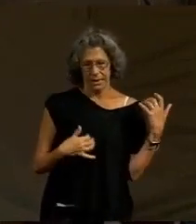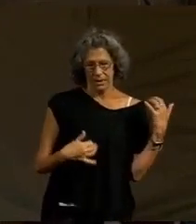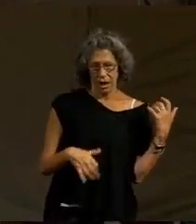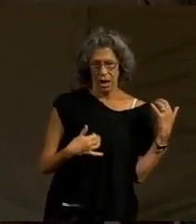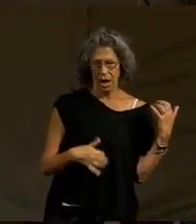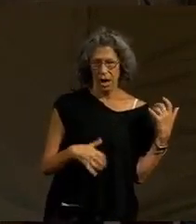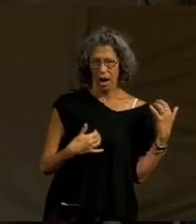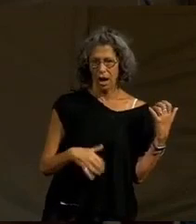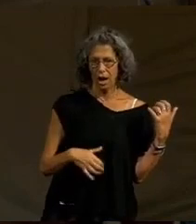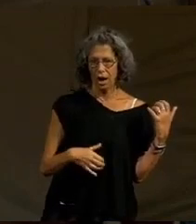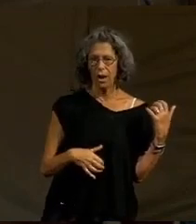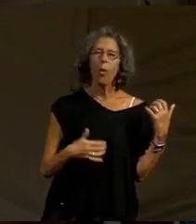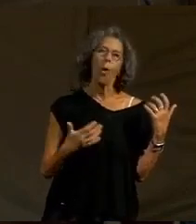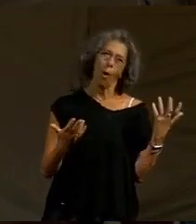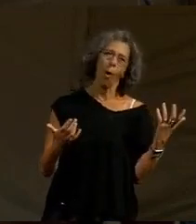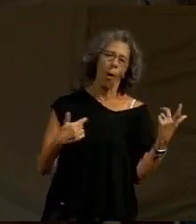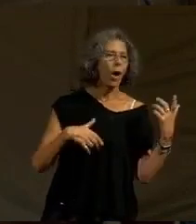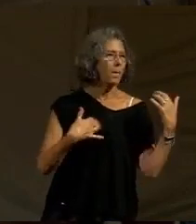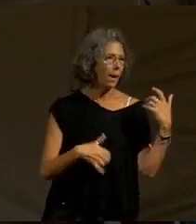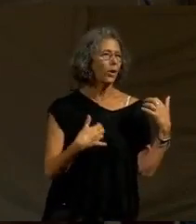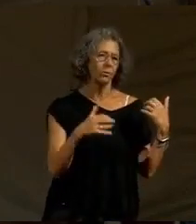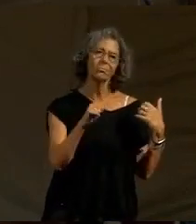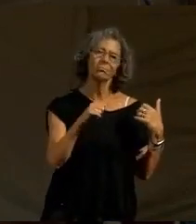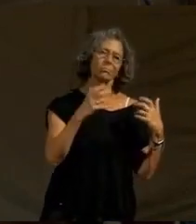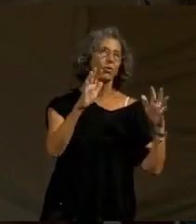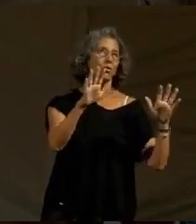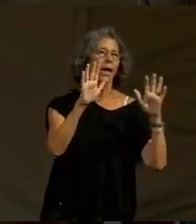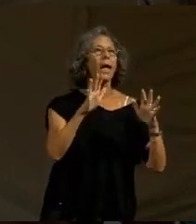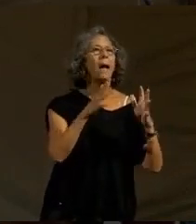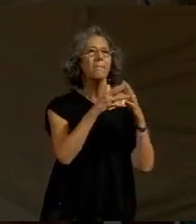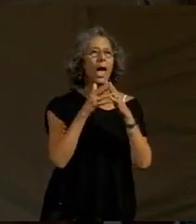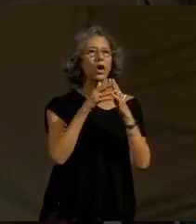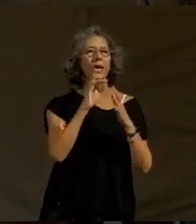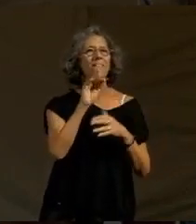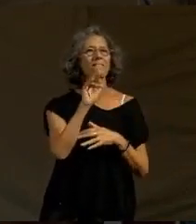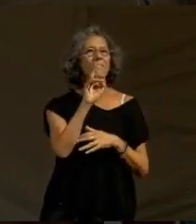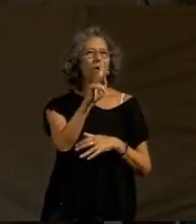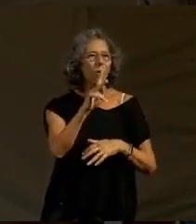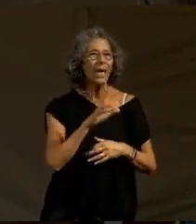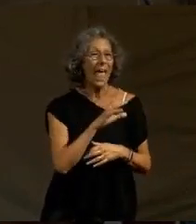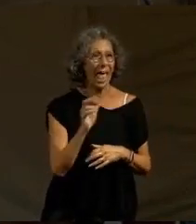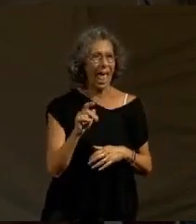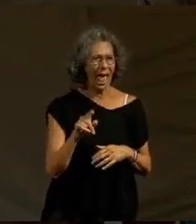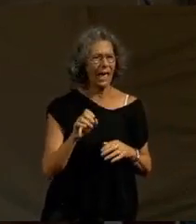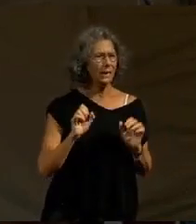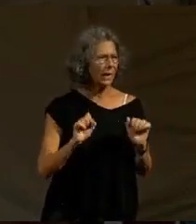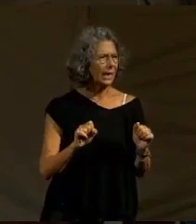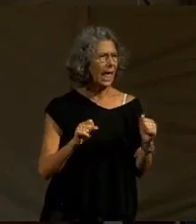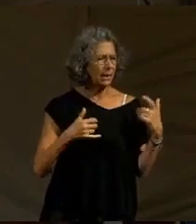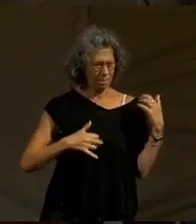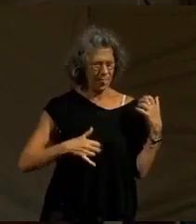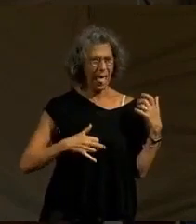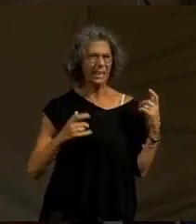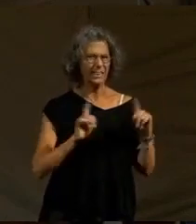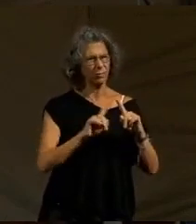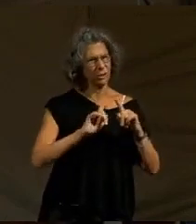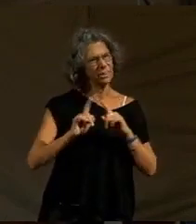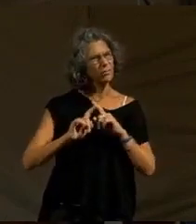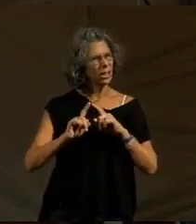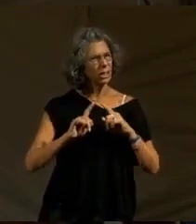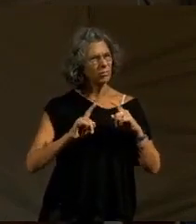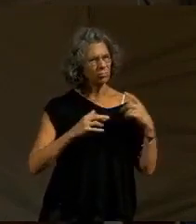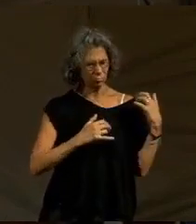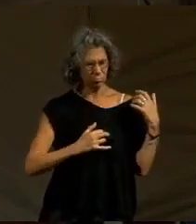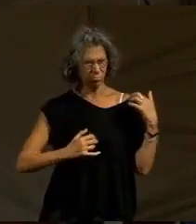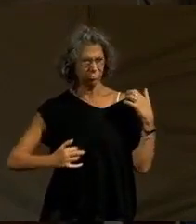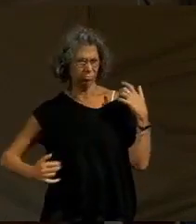great American folk instrument, not because it is expressive and can play chords and single lines. It's because it gets